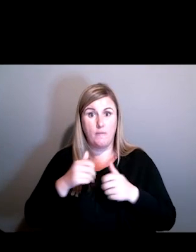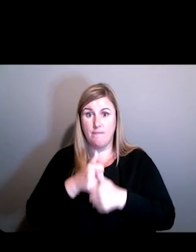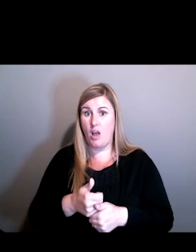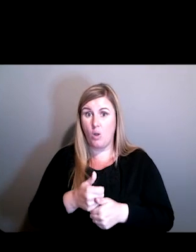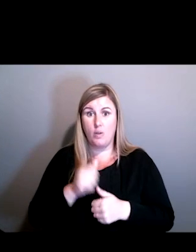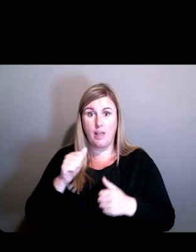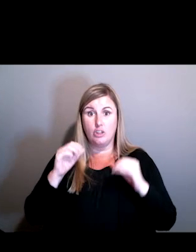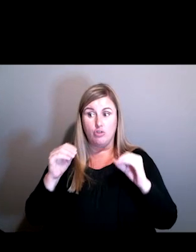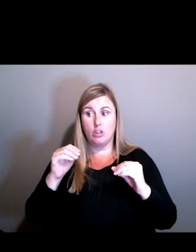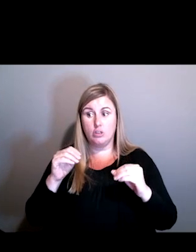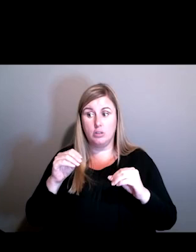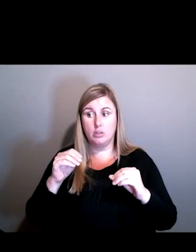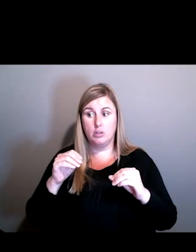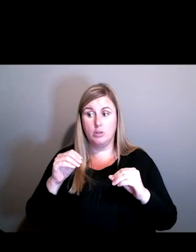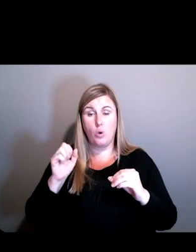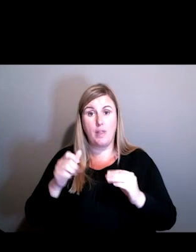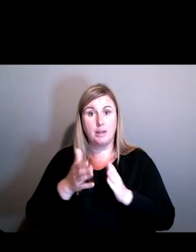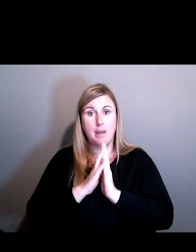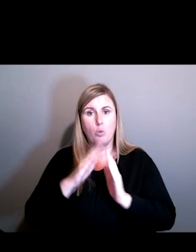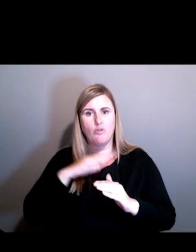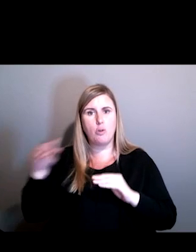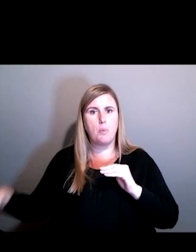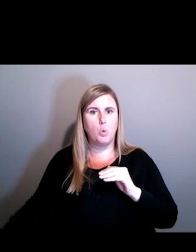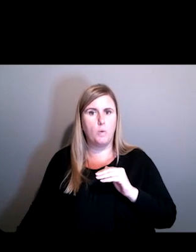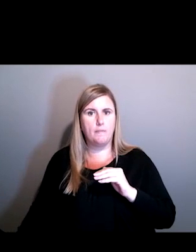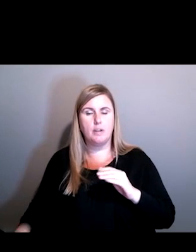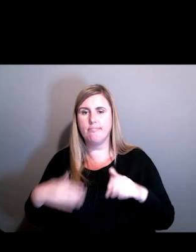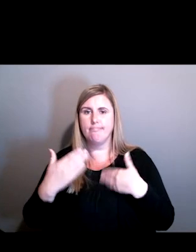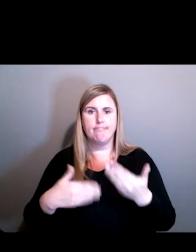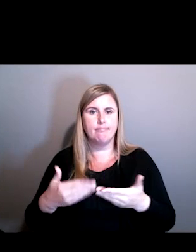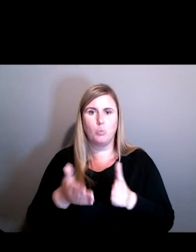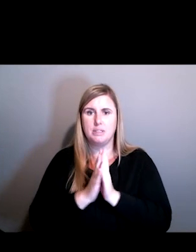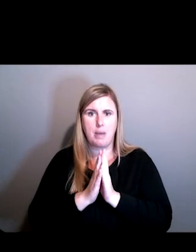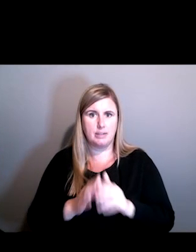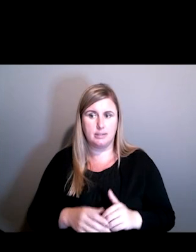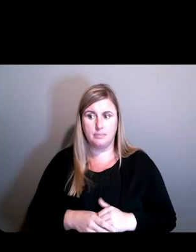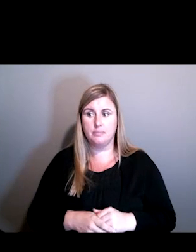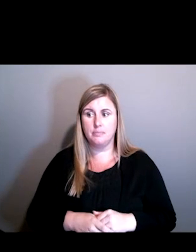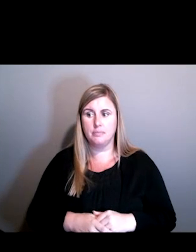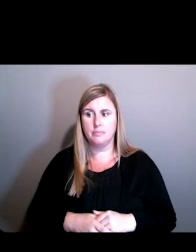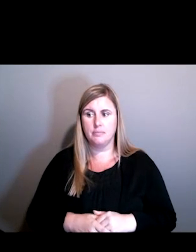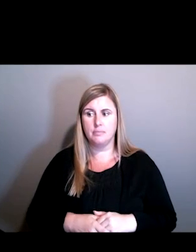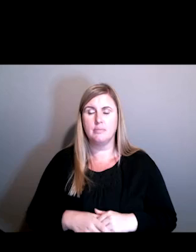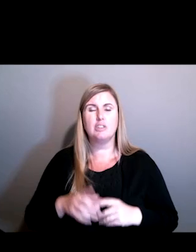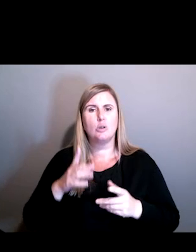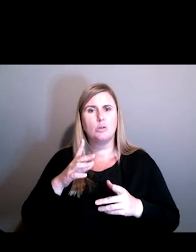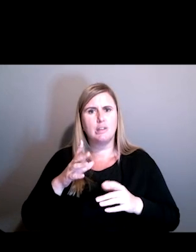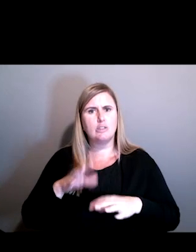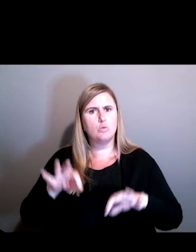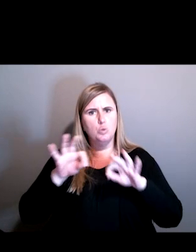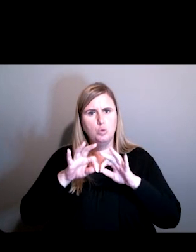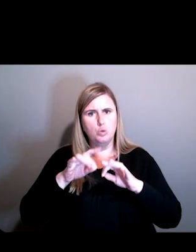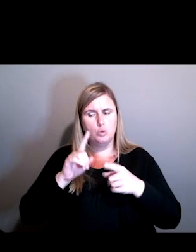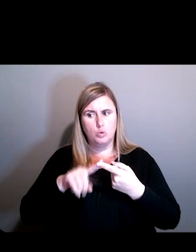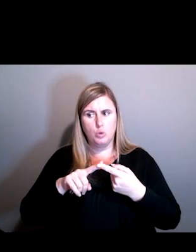don't follow that instruction or that demand, then we remove that thing and we continue with our demand. So it is very crucial